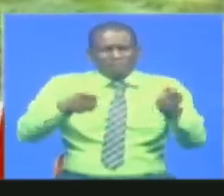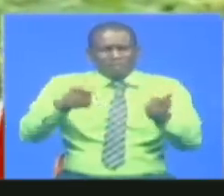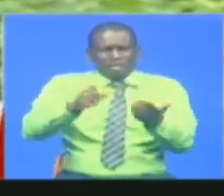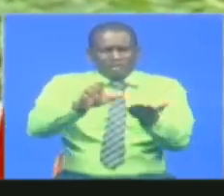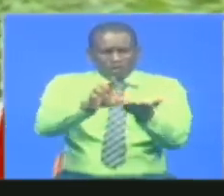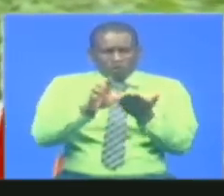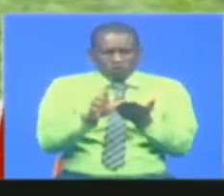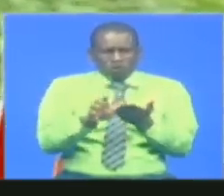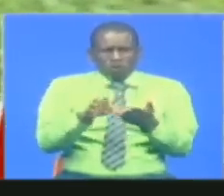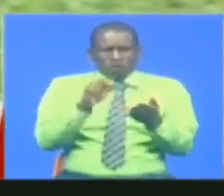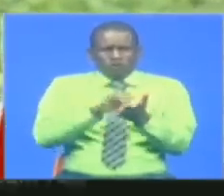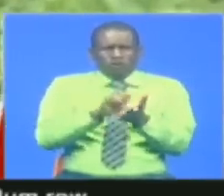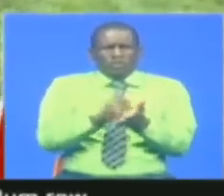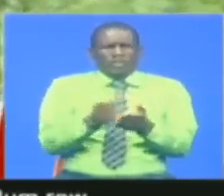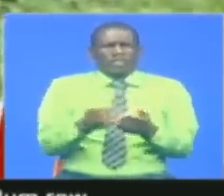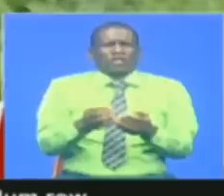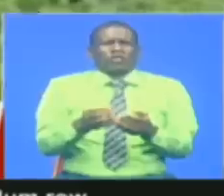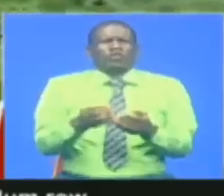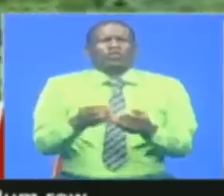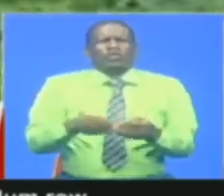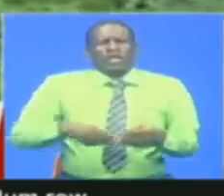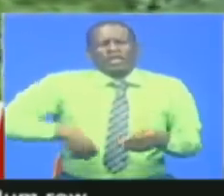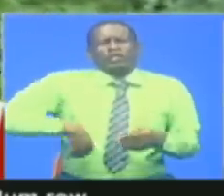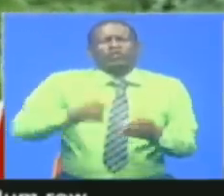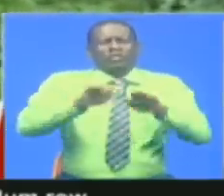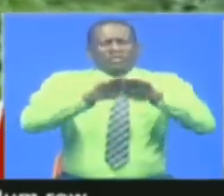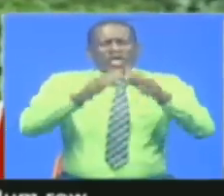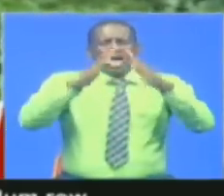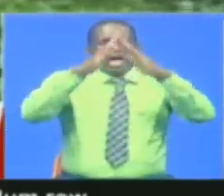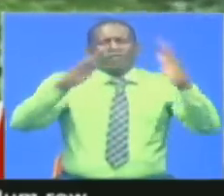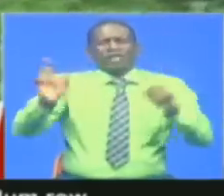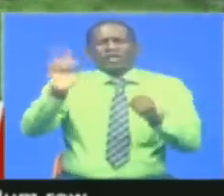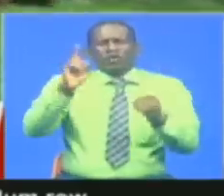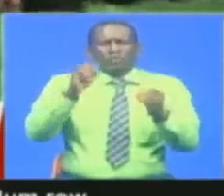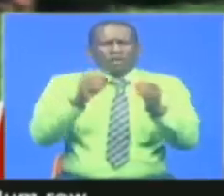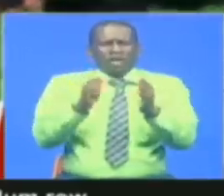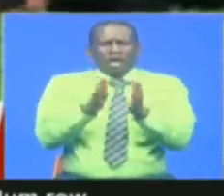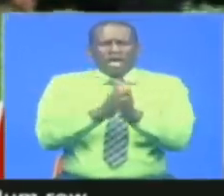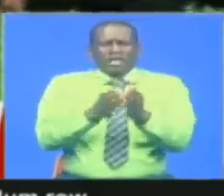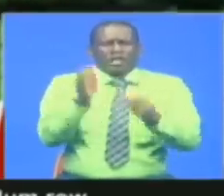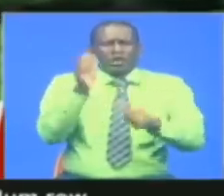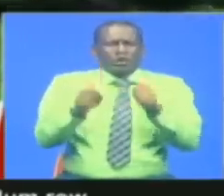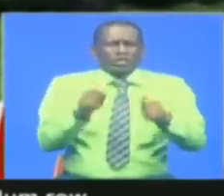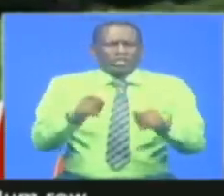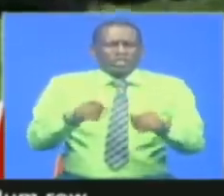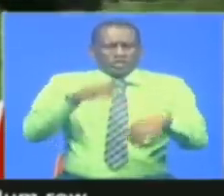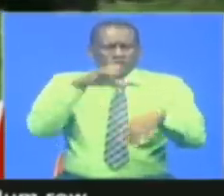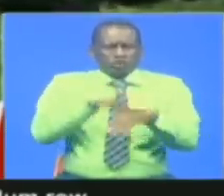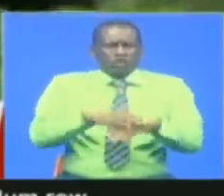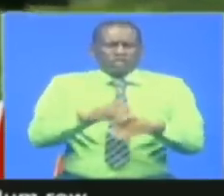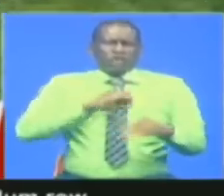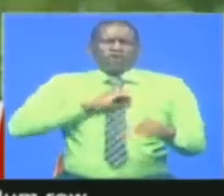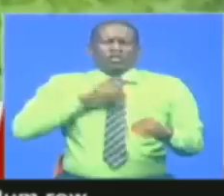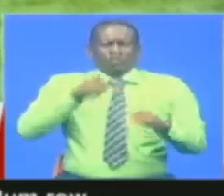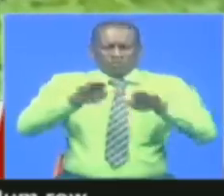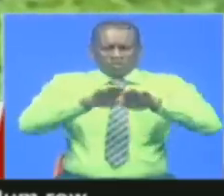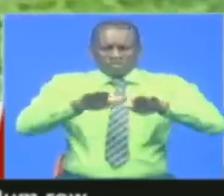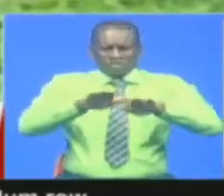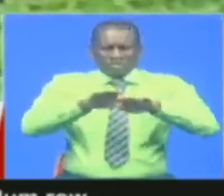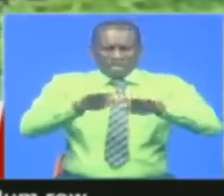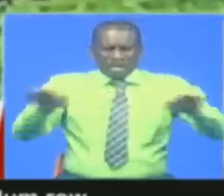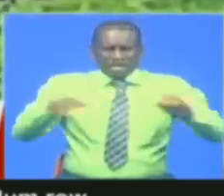dispose of a house he owned in Lavington, Nairobi, upon which he acquired ownership of Kibore Tea Plantation. Governor